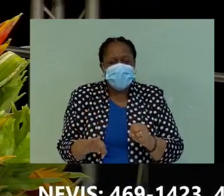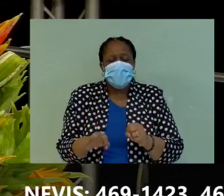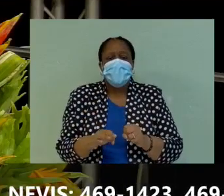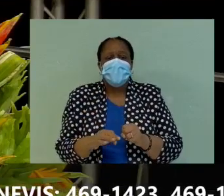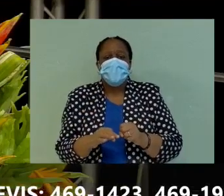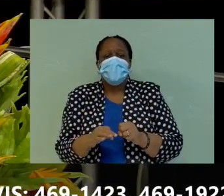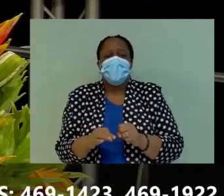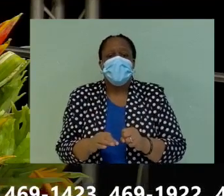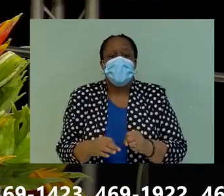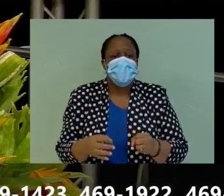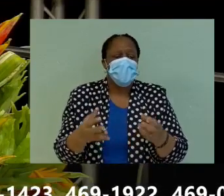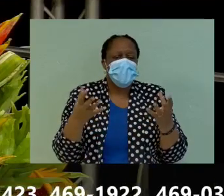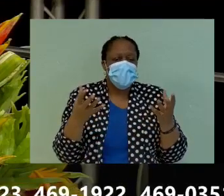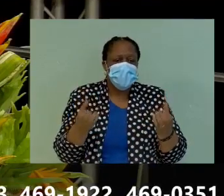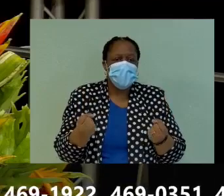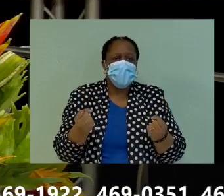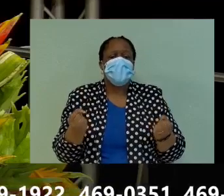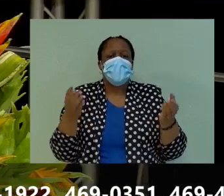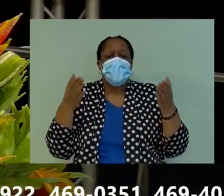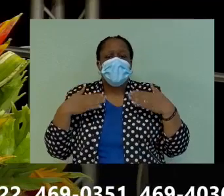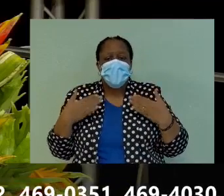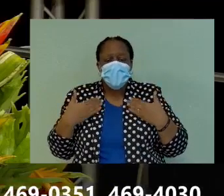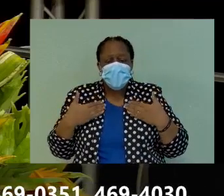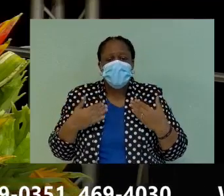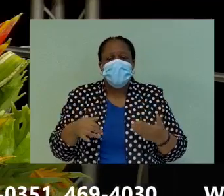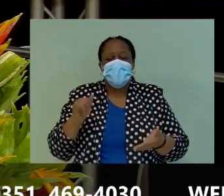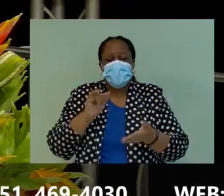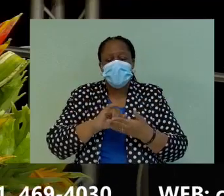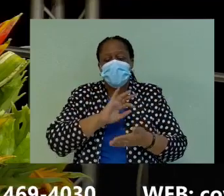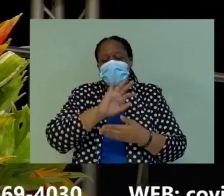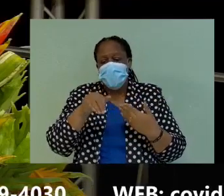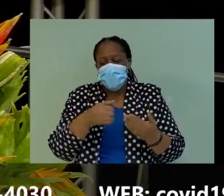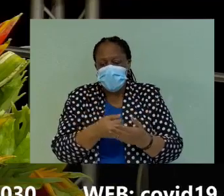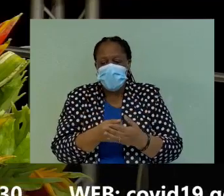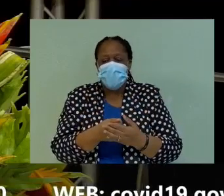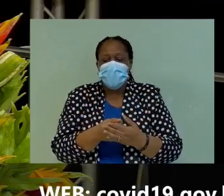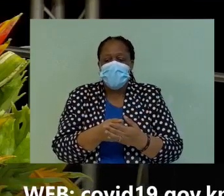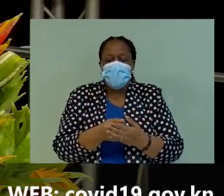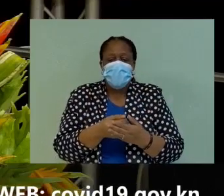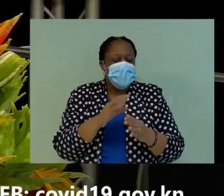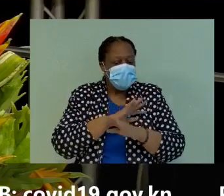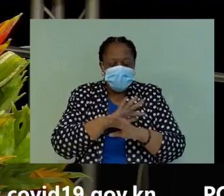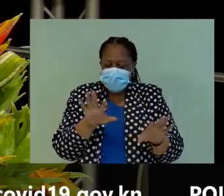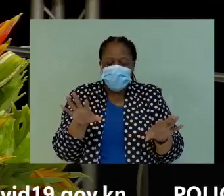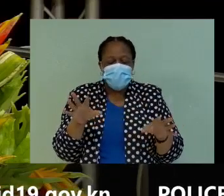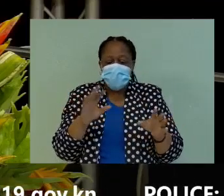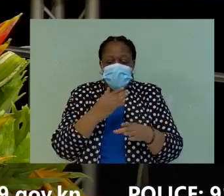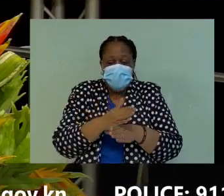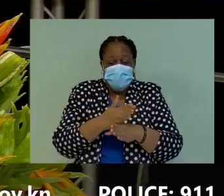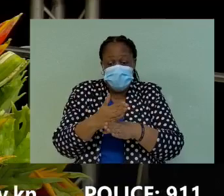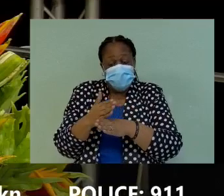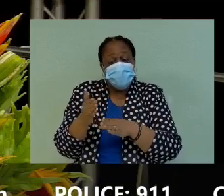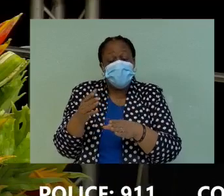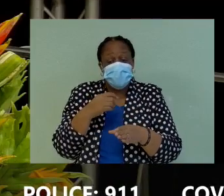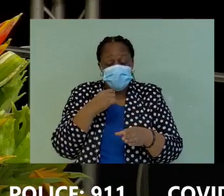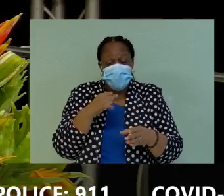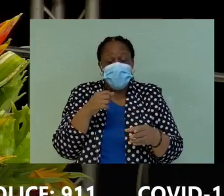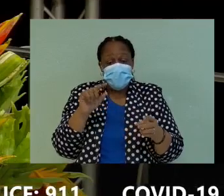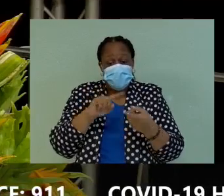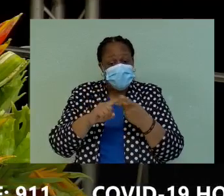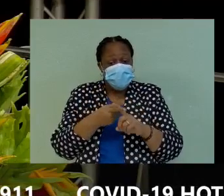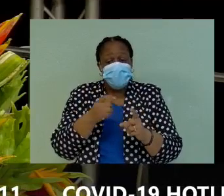were successfully identified and all found to be negative. Let us continue to use the tools we have to fight, that